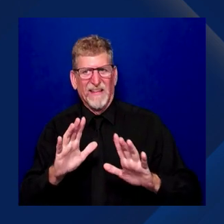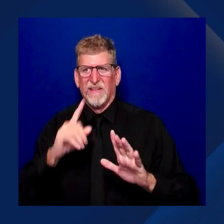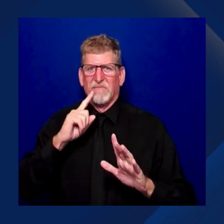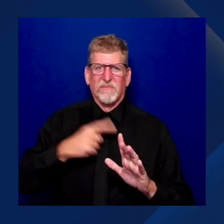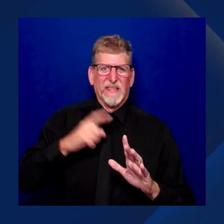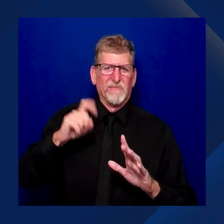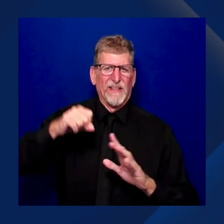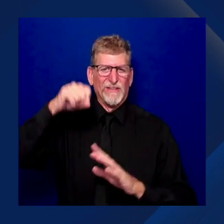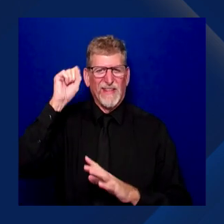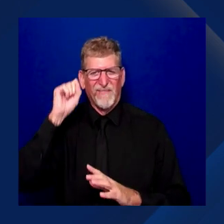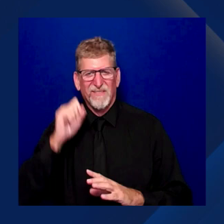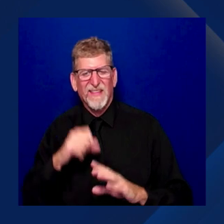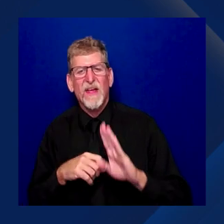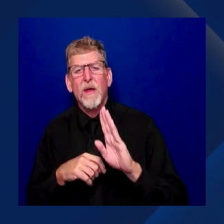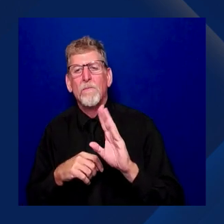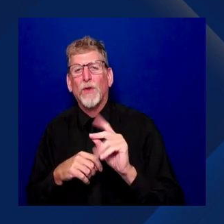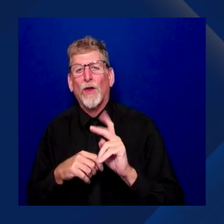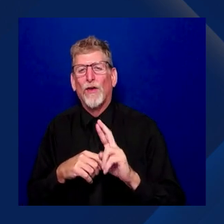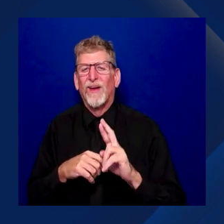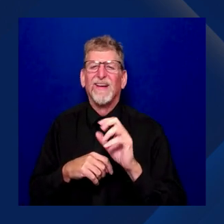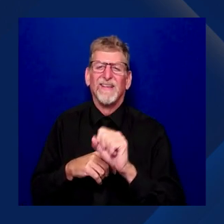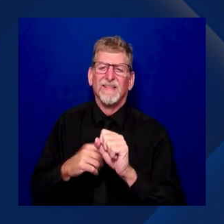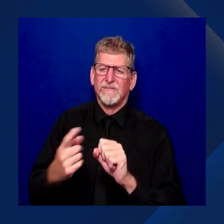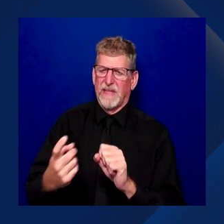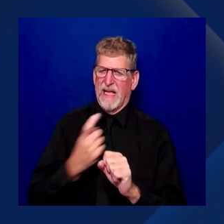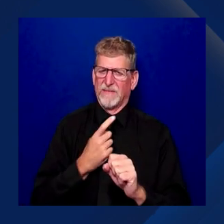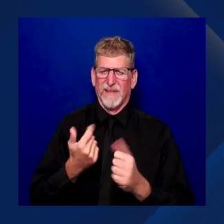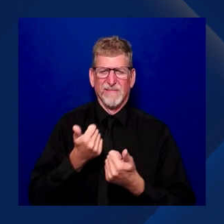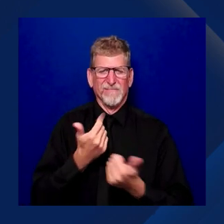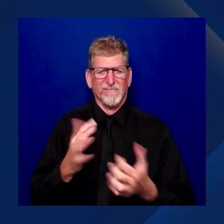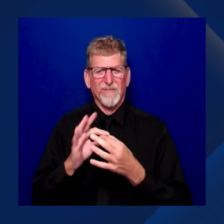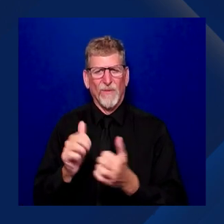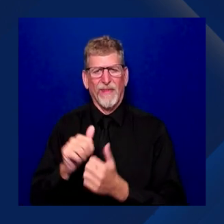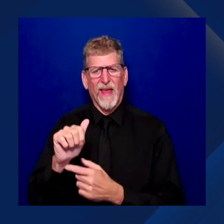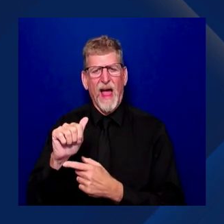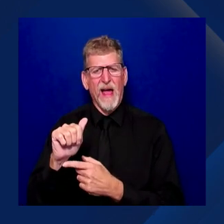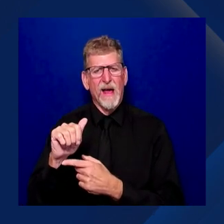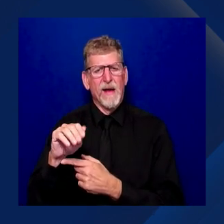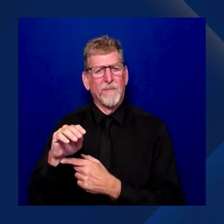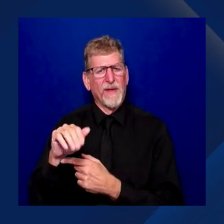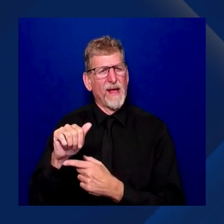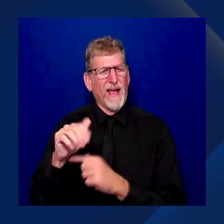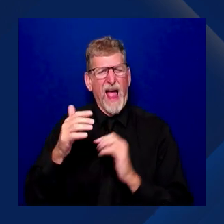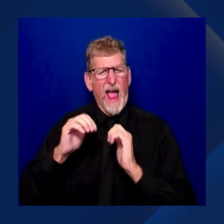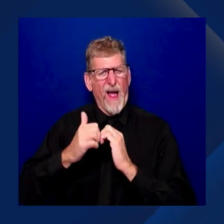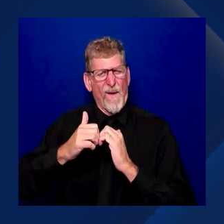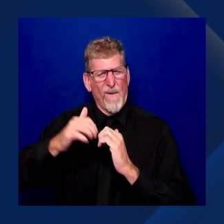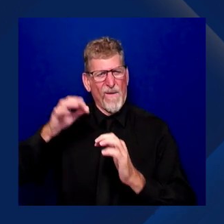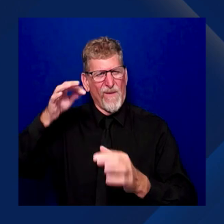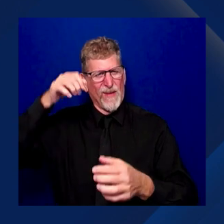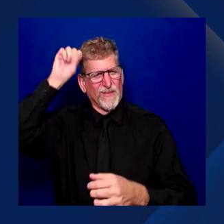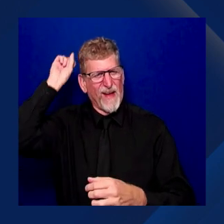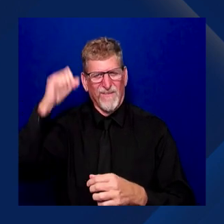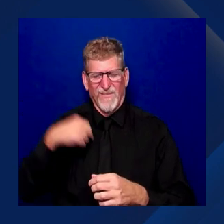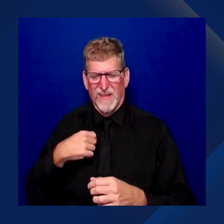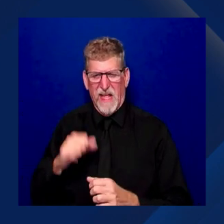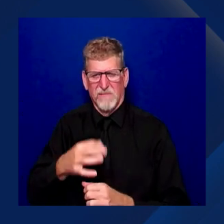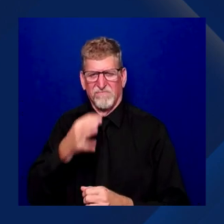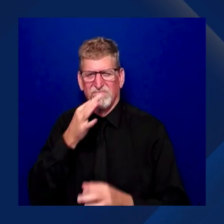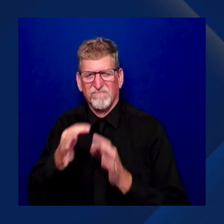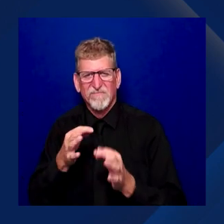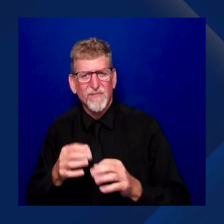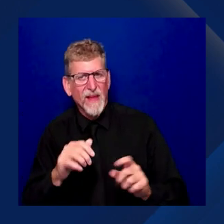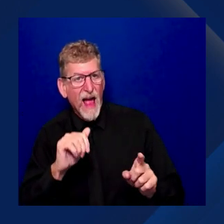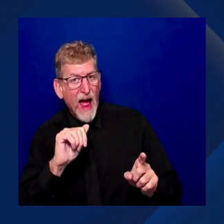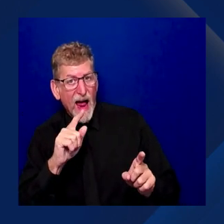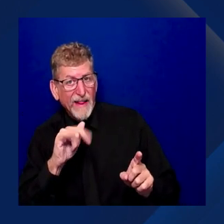shave your head. All right. Listen, seriously, simple. All right. If we could raise some money for a good cause, I would do it. Oh my God! You heard